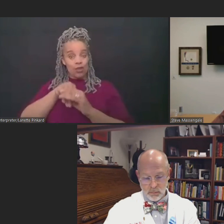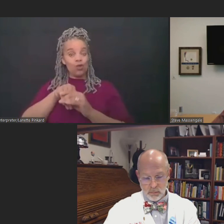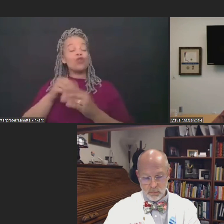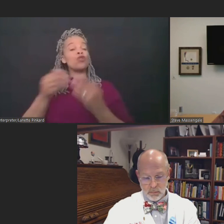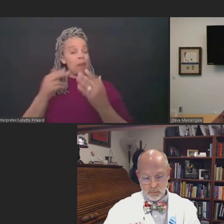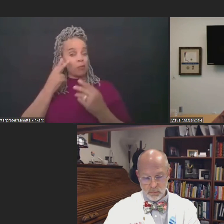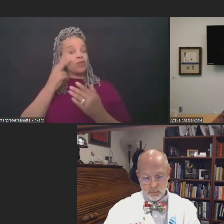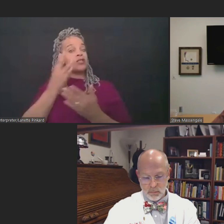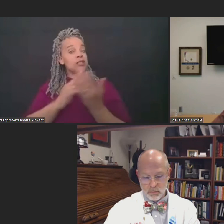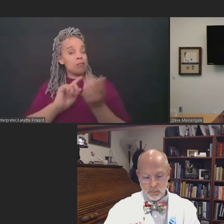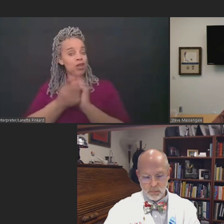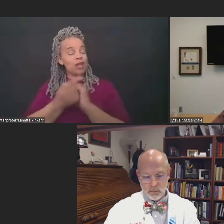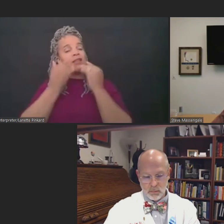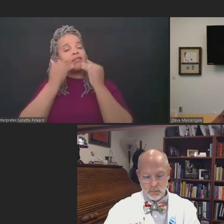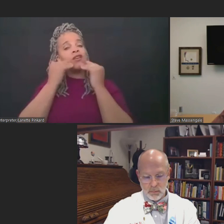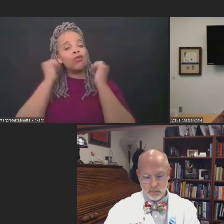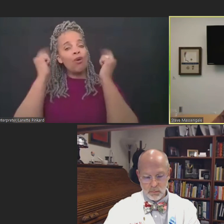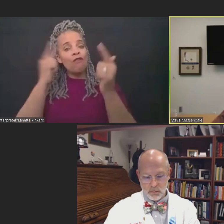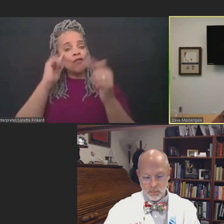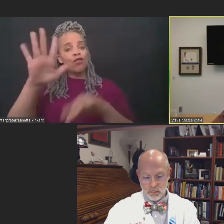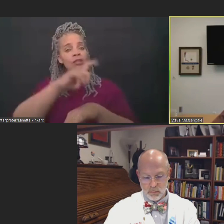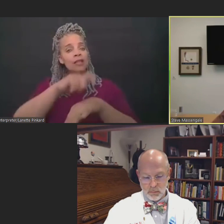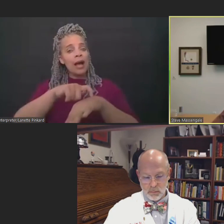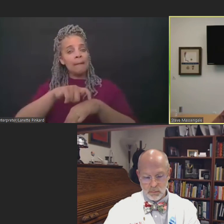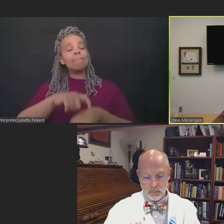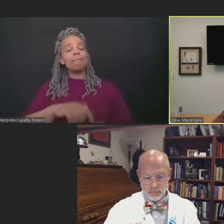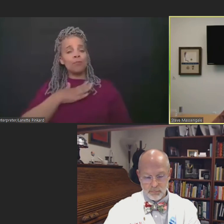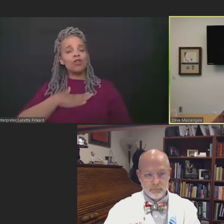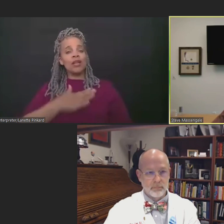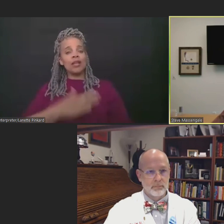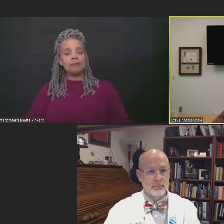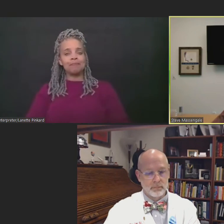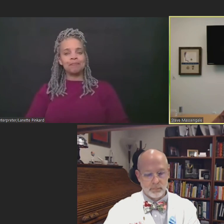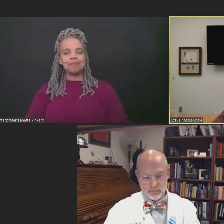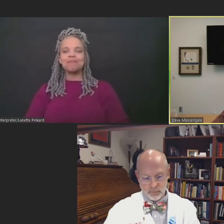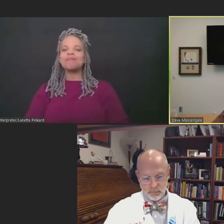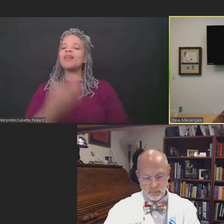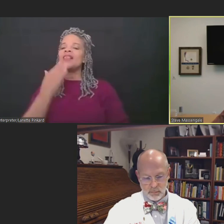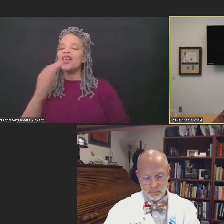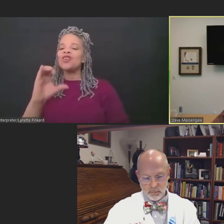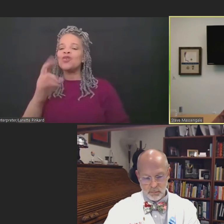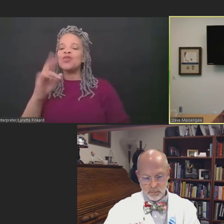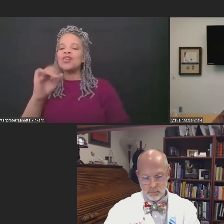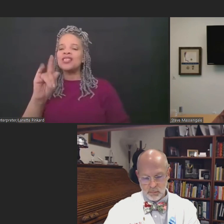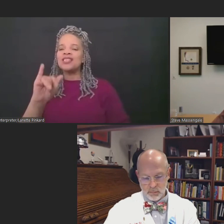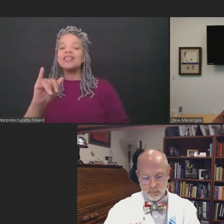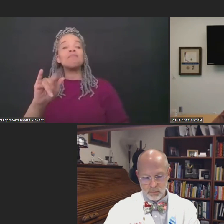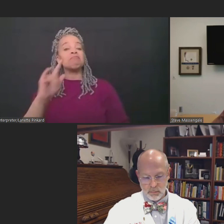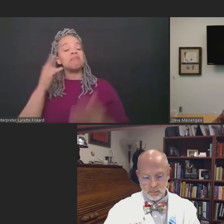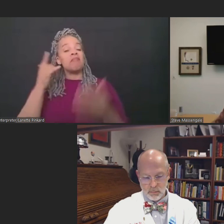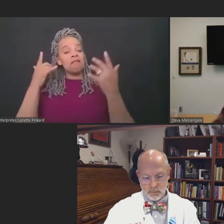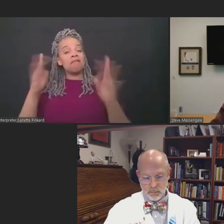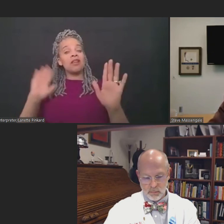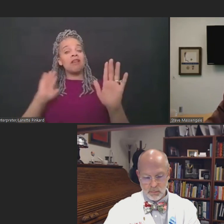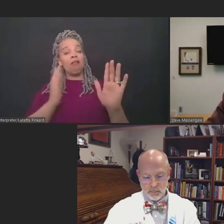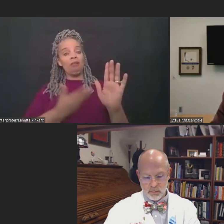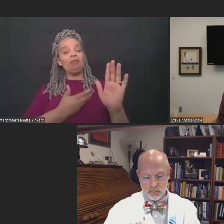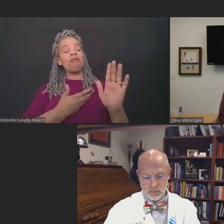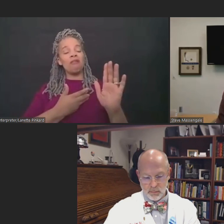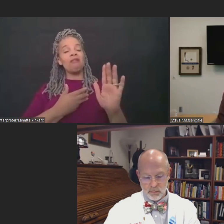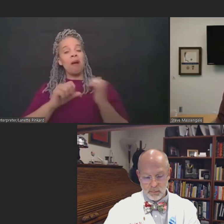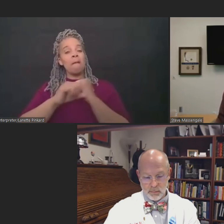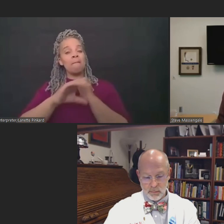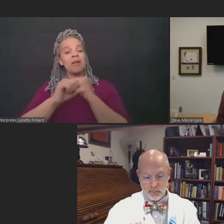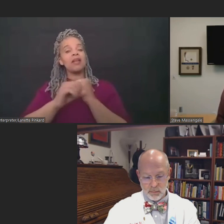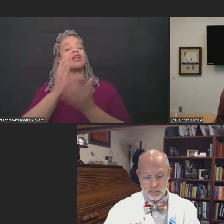you guys for your time. We appreciate it. Thanks, Christy. Thank you. Thank you, Christy. That concludes our media